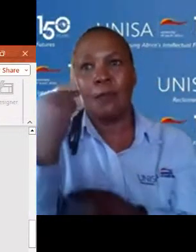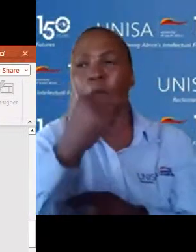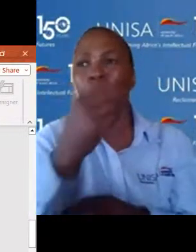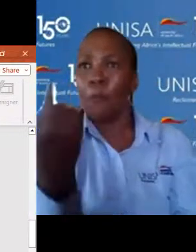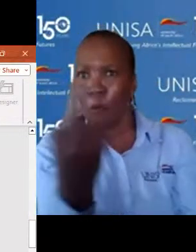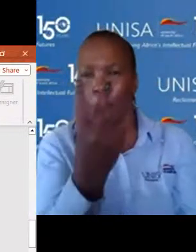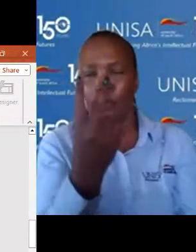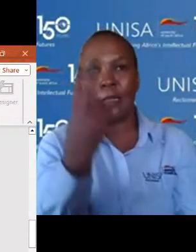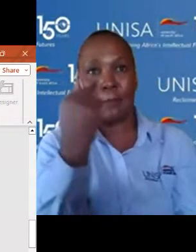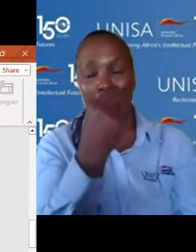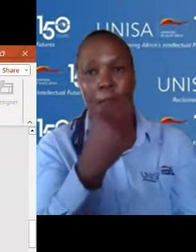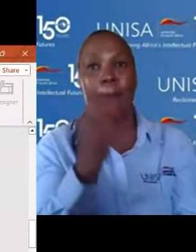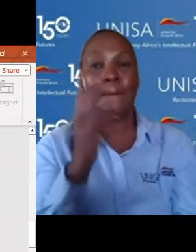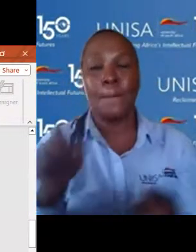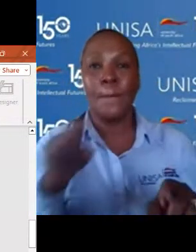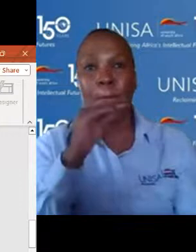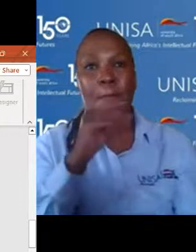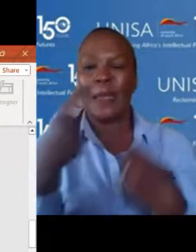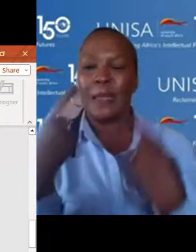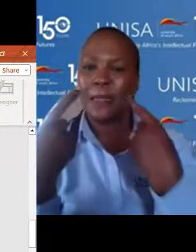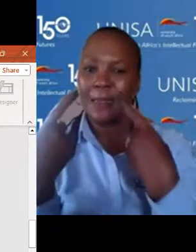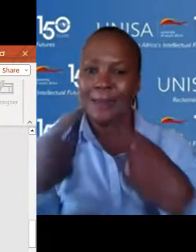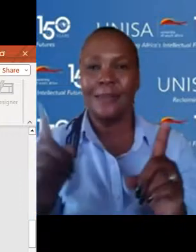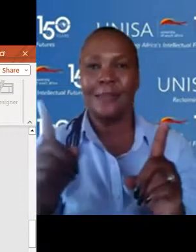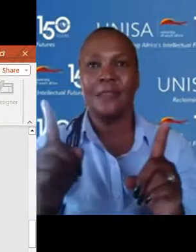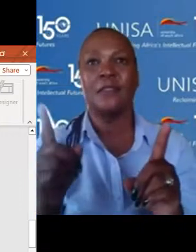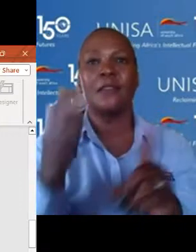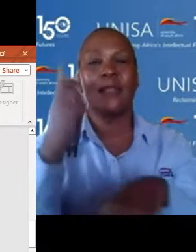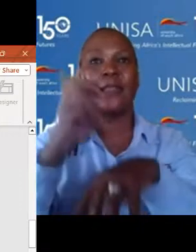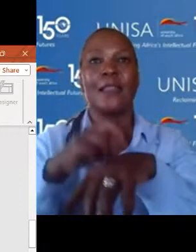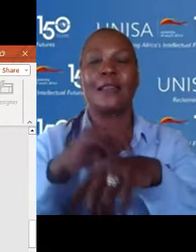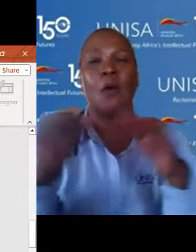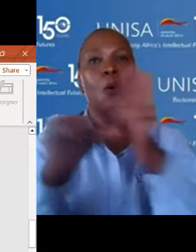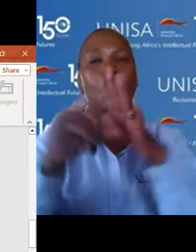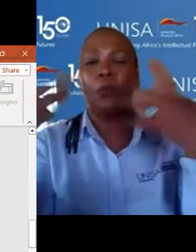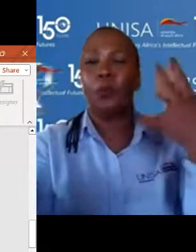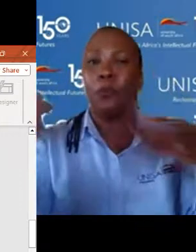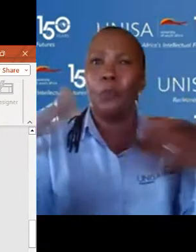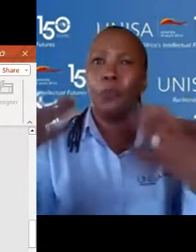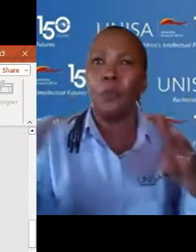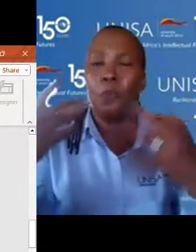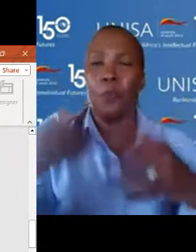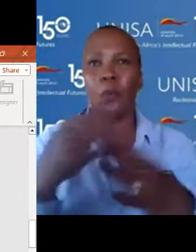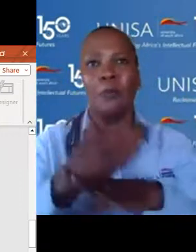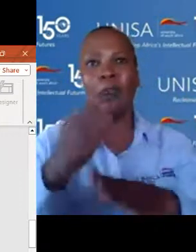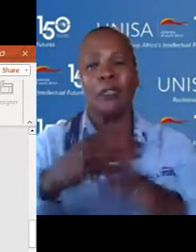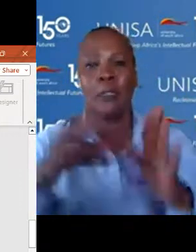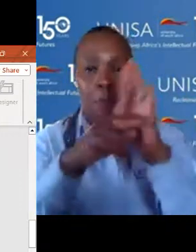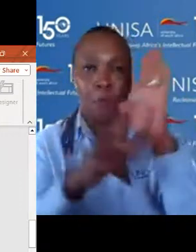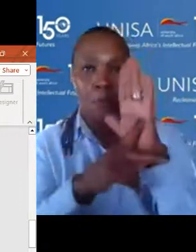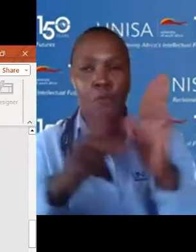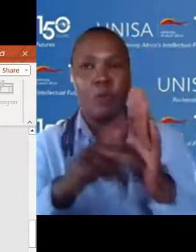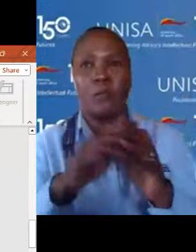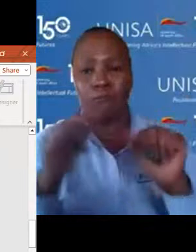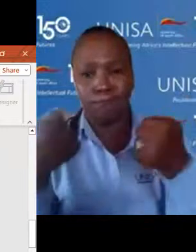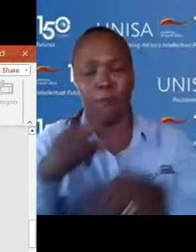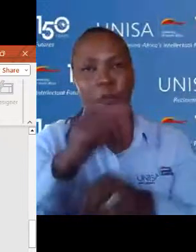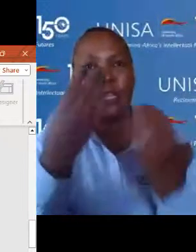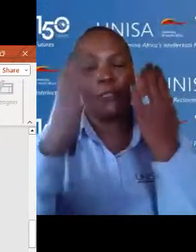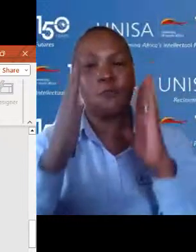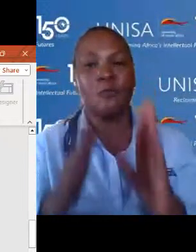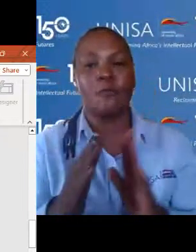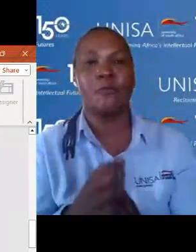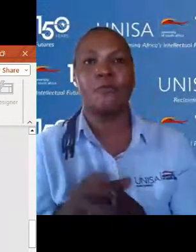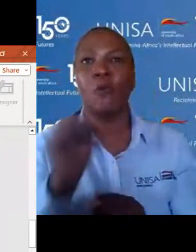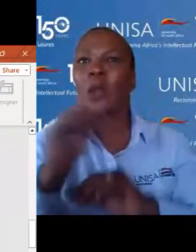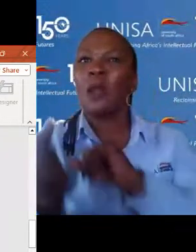different needs. So it's very important that we make a program that is suitable for that particular student. What happens